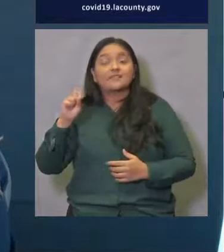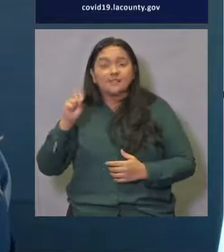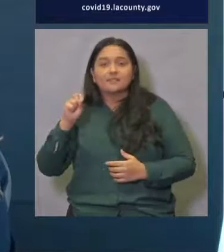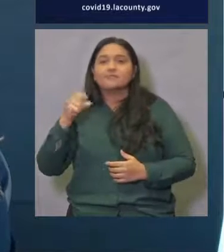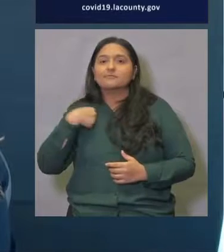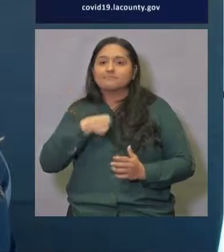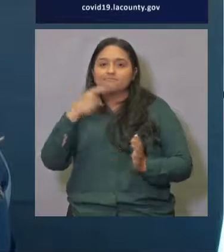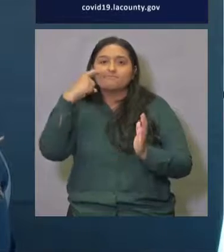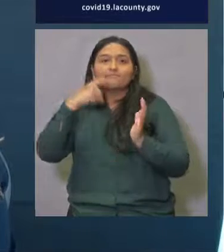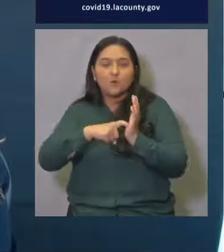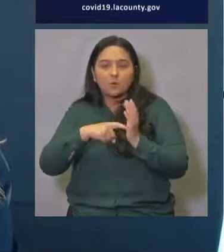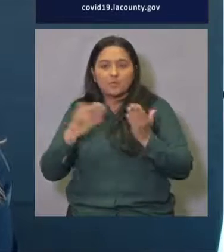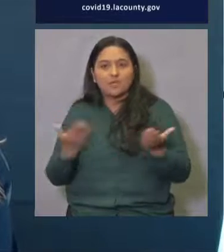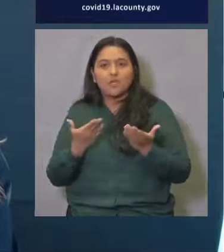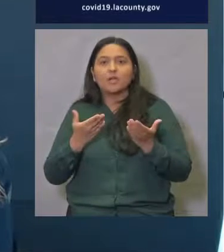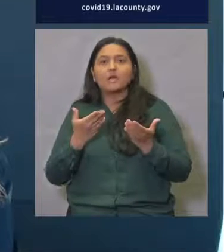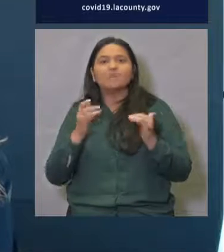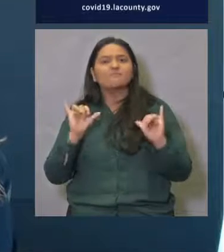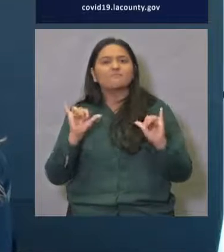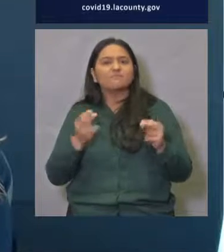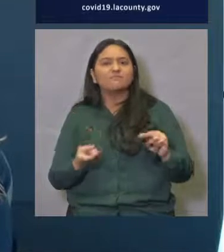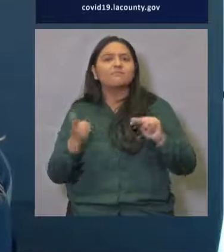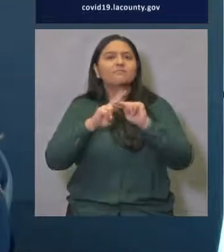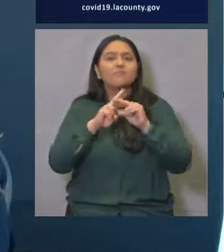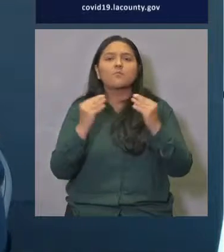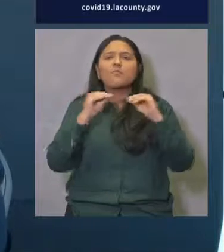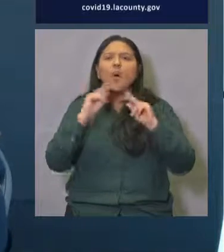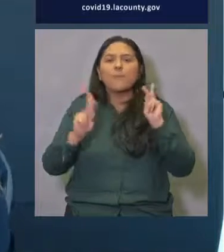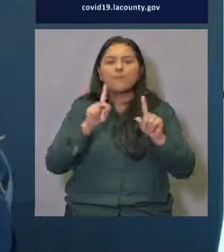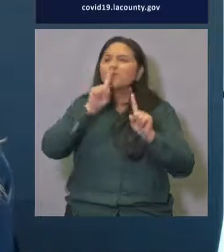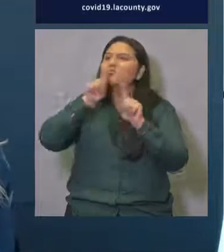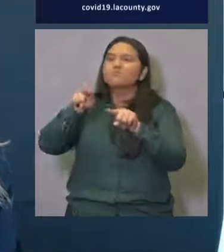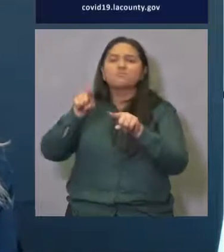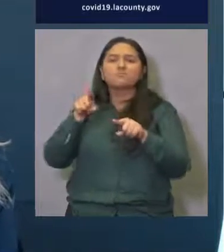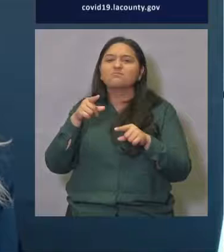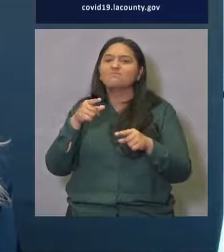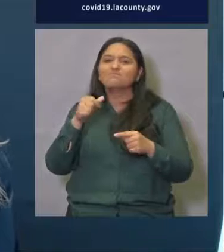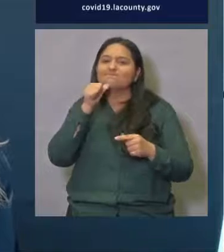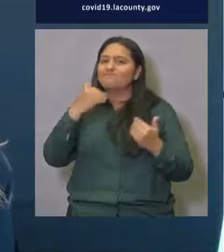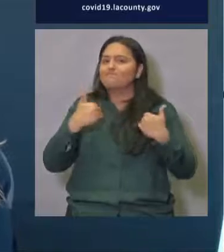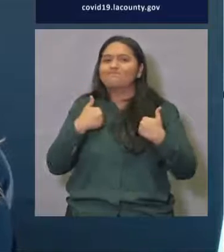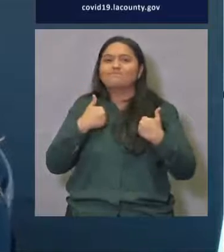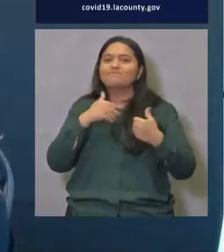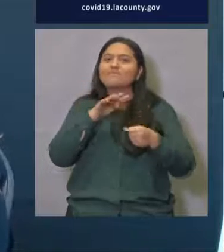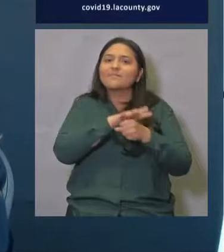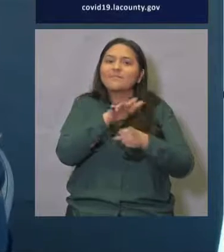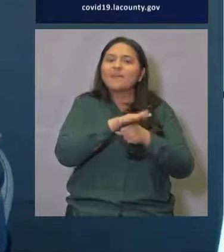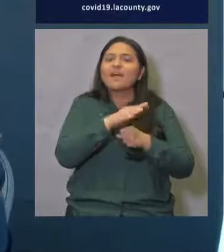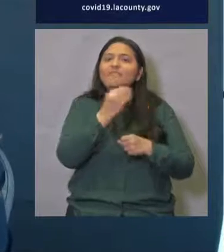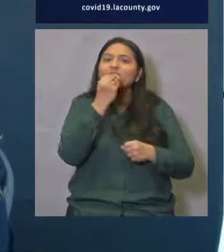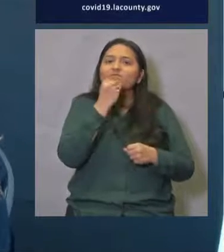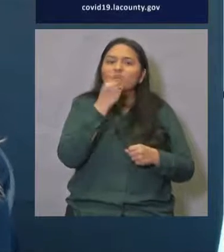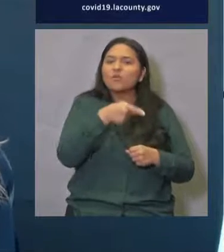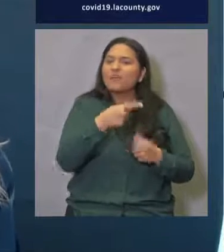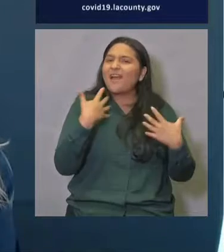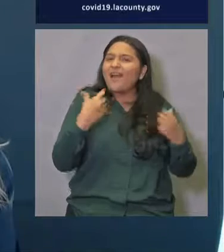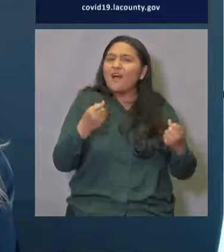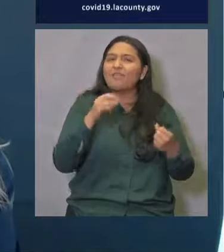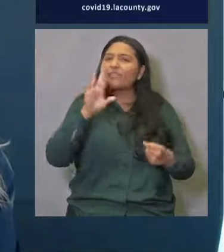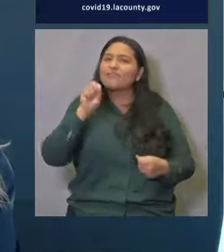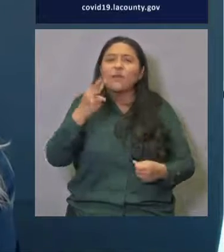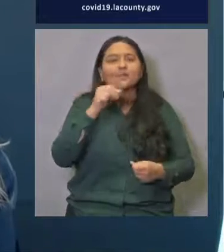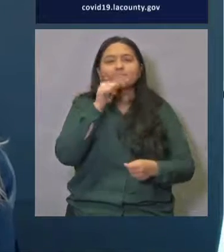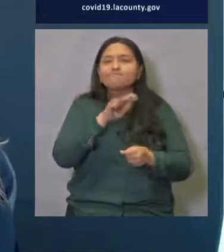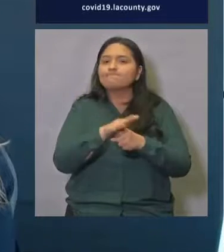significant increase in people who report that they don't have access to sufficient, healthy, and fresh food.